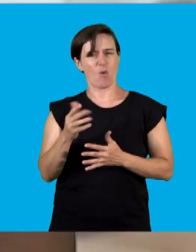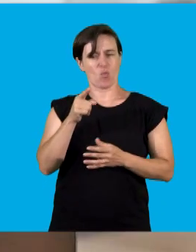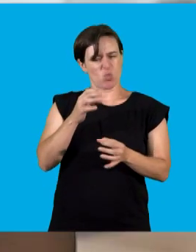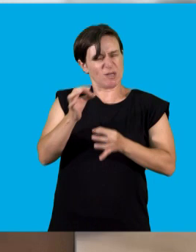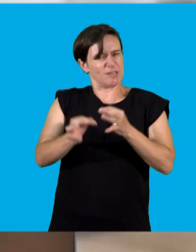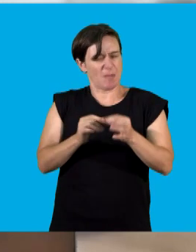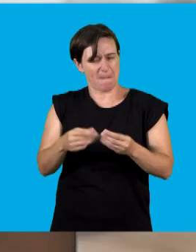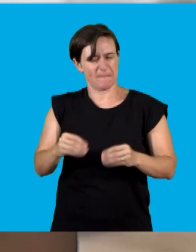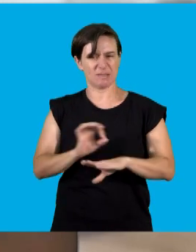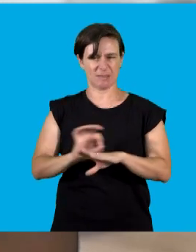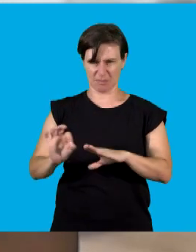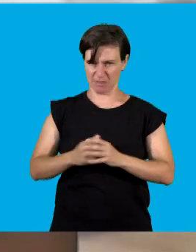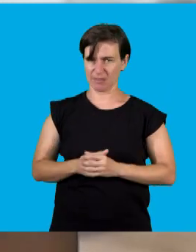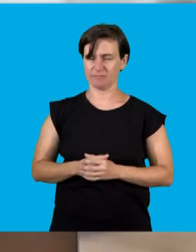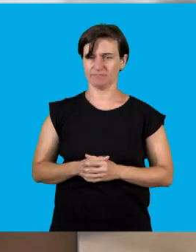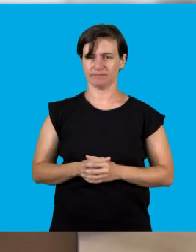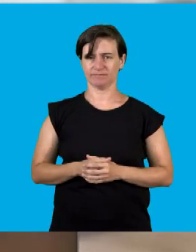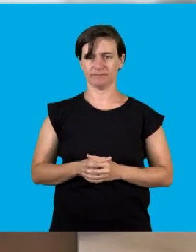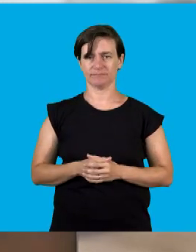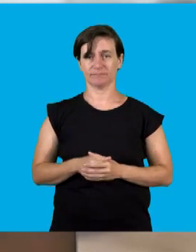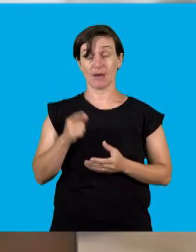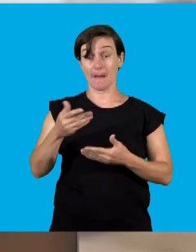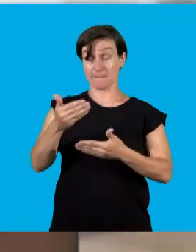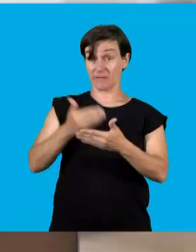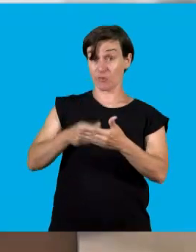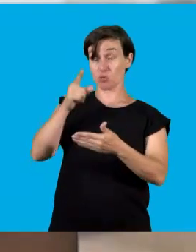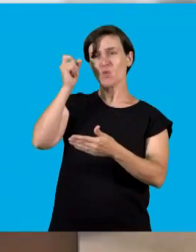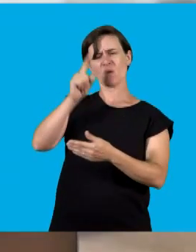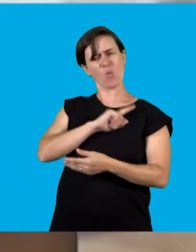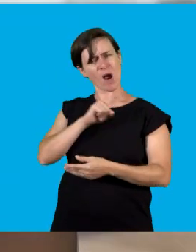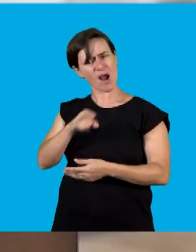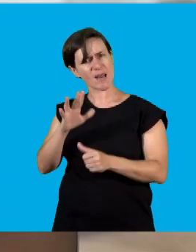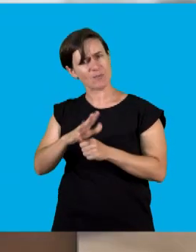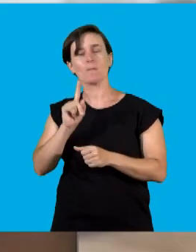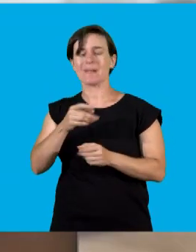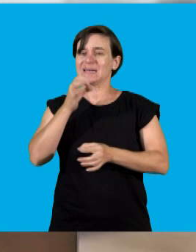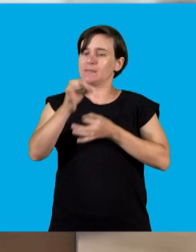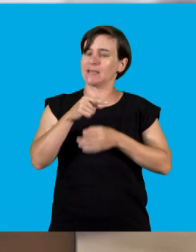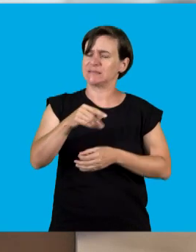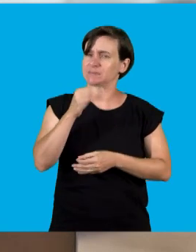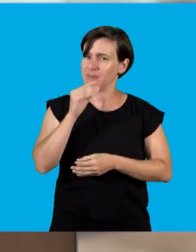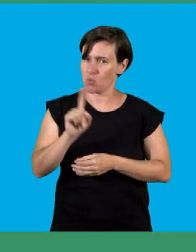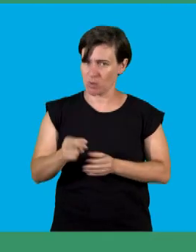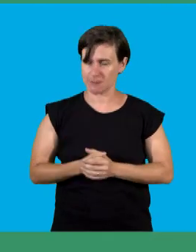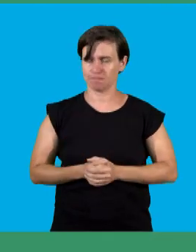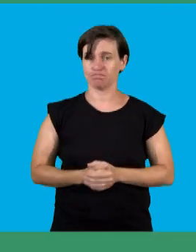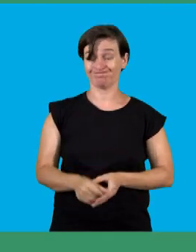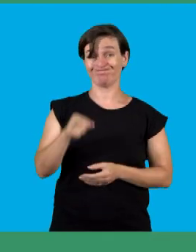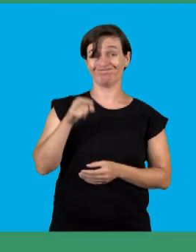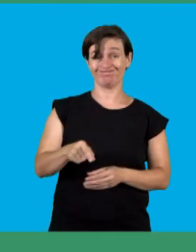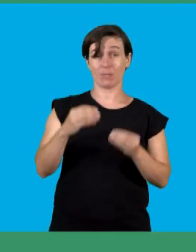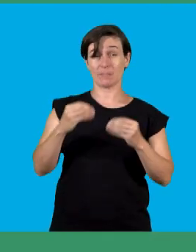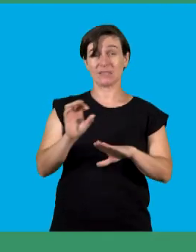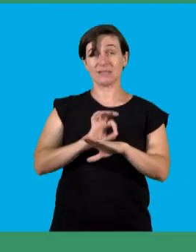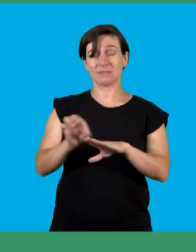a business plan before you are able to tell the importance of it? How would you define it? It says here, a business plan is a